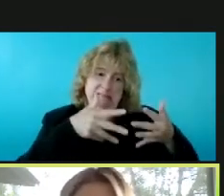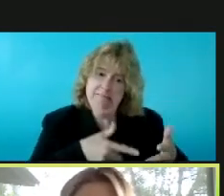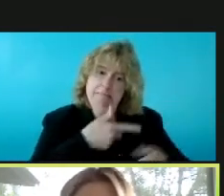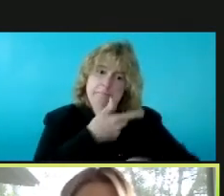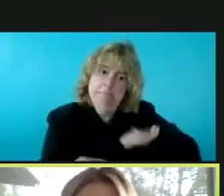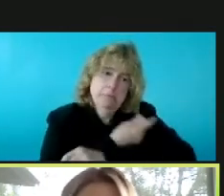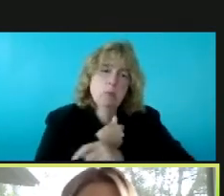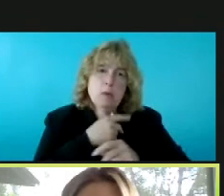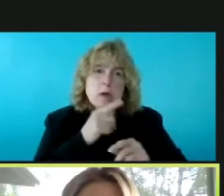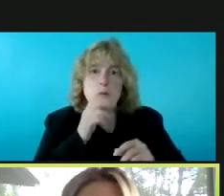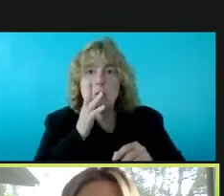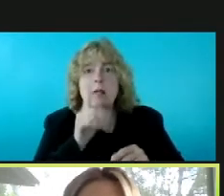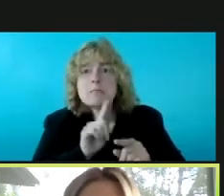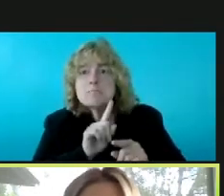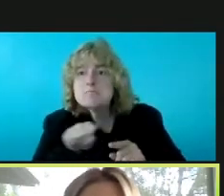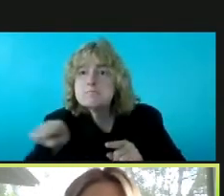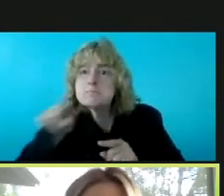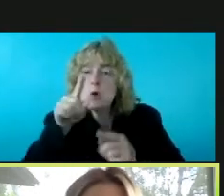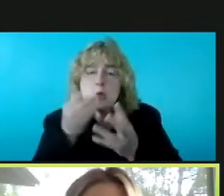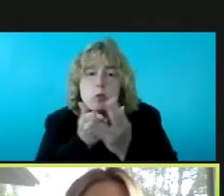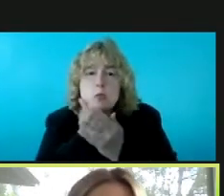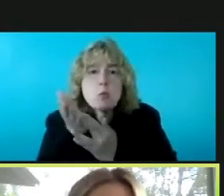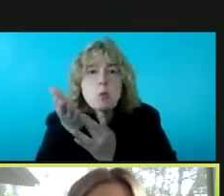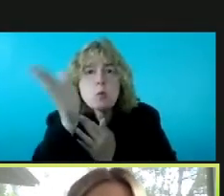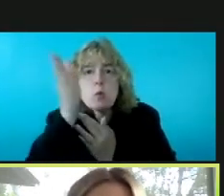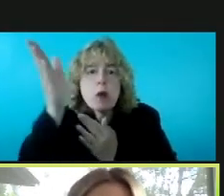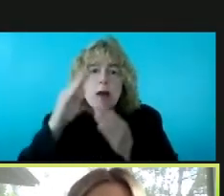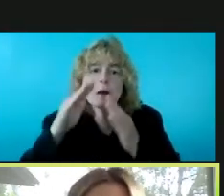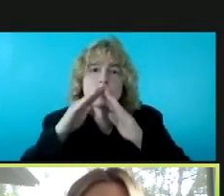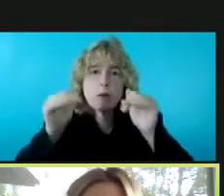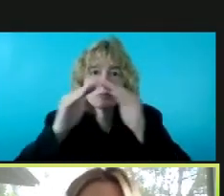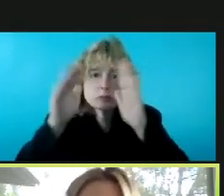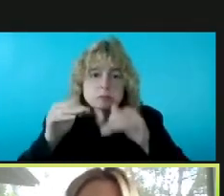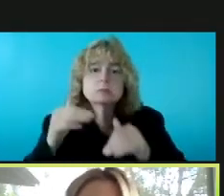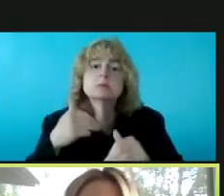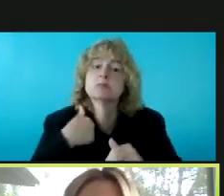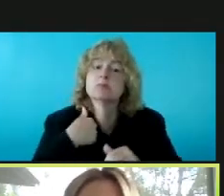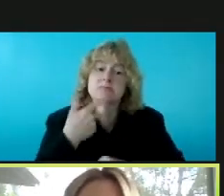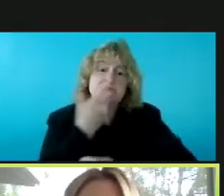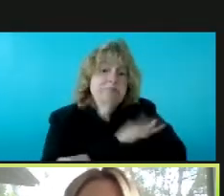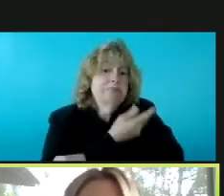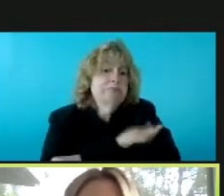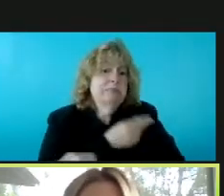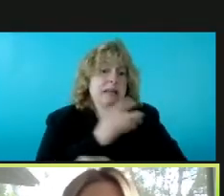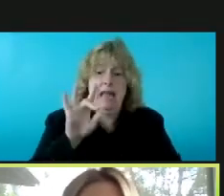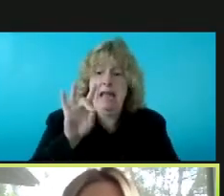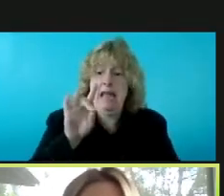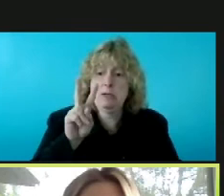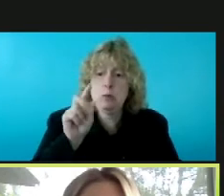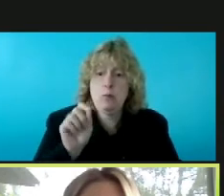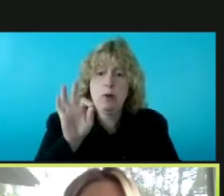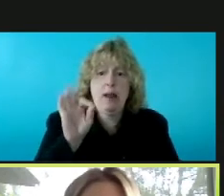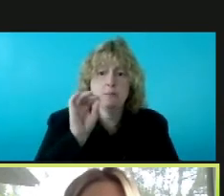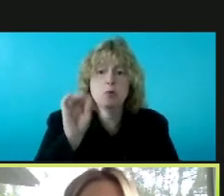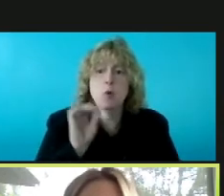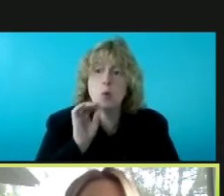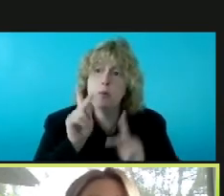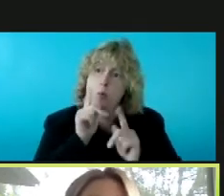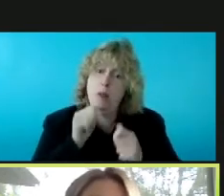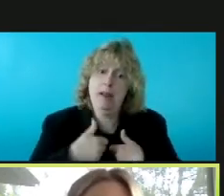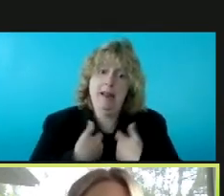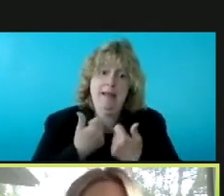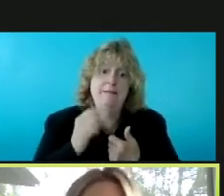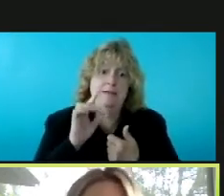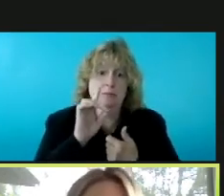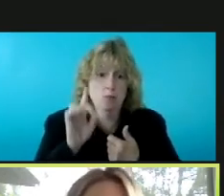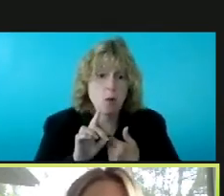clinics around the city. We've vaccinated 82.9% of all people who are Detroit residents, belong to the Black